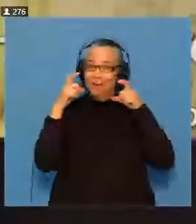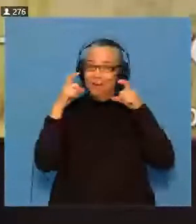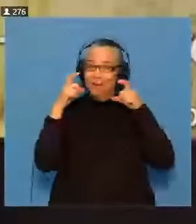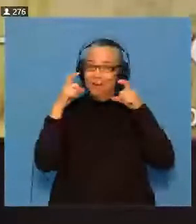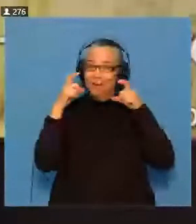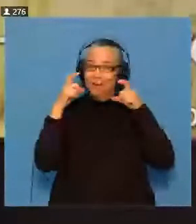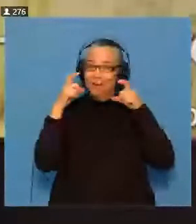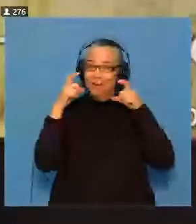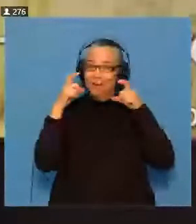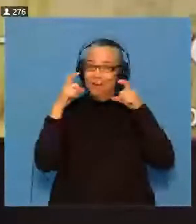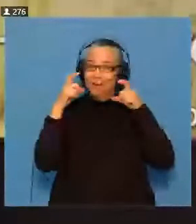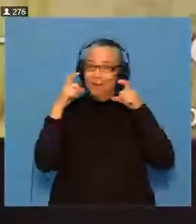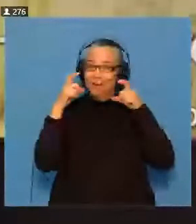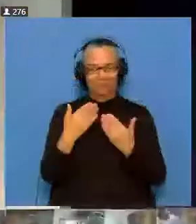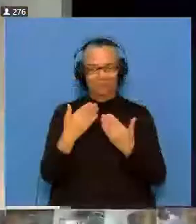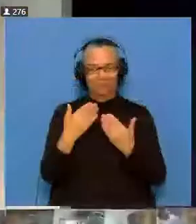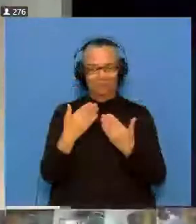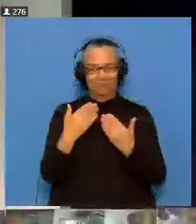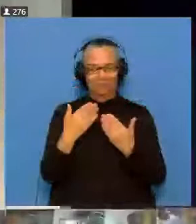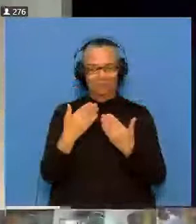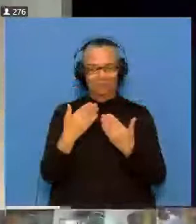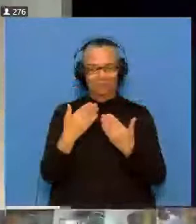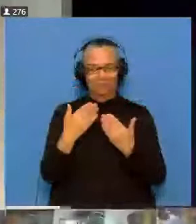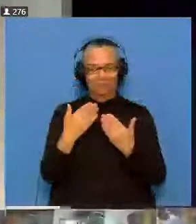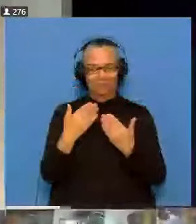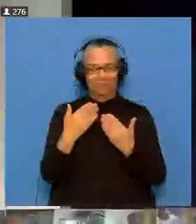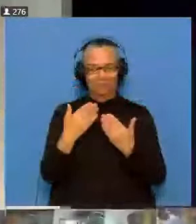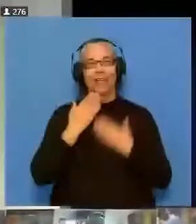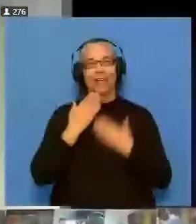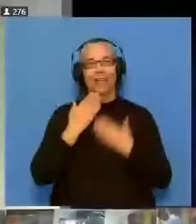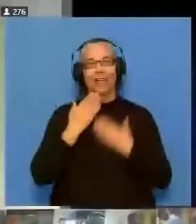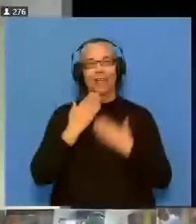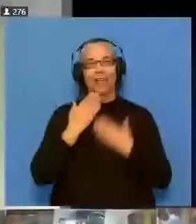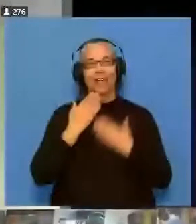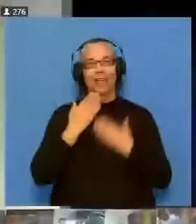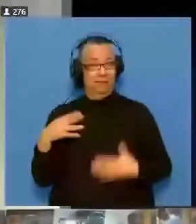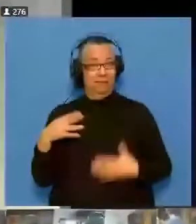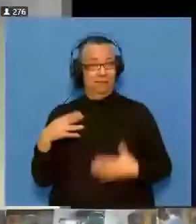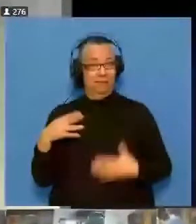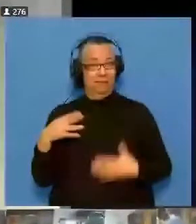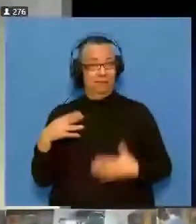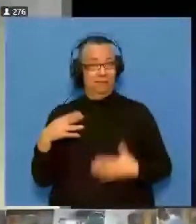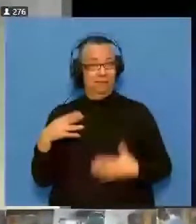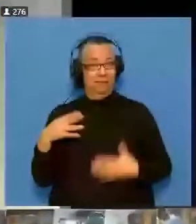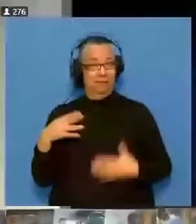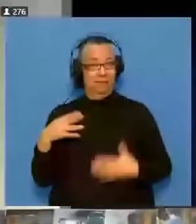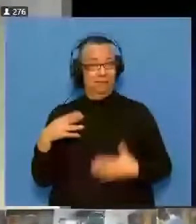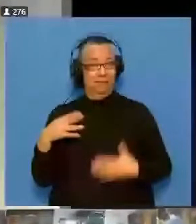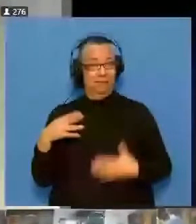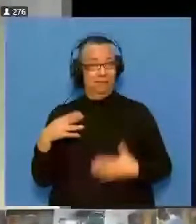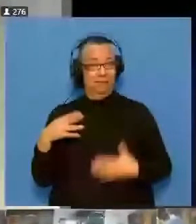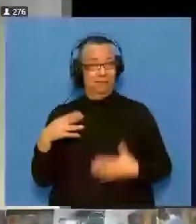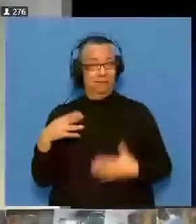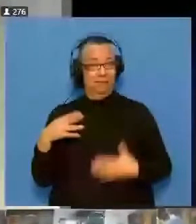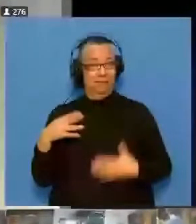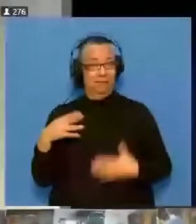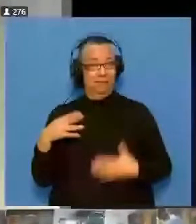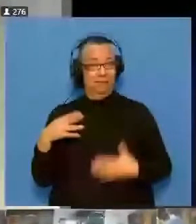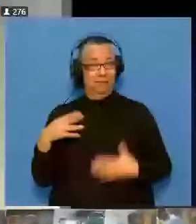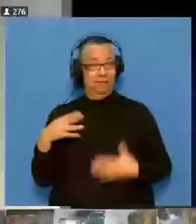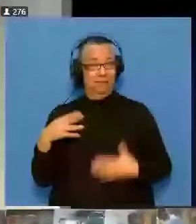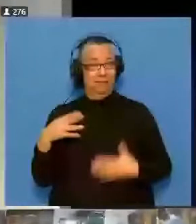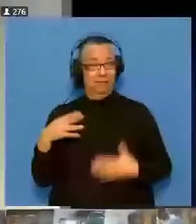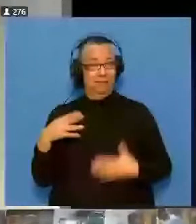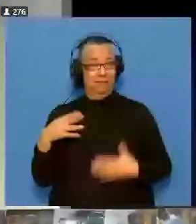Thank you, Minister of Health. And on behalf of the government, the people of Bermuda, I extend our condolences to the family of